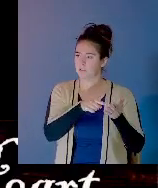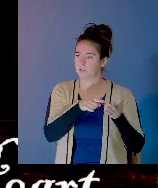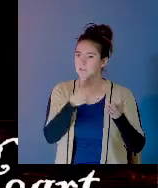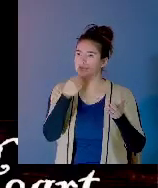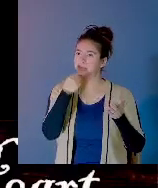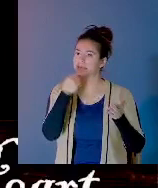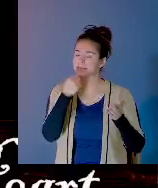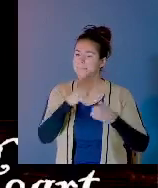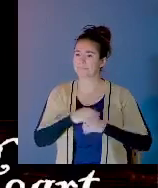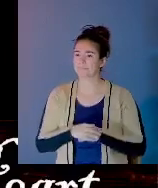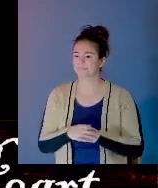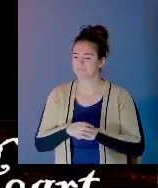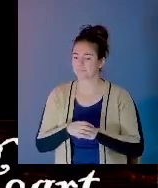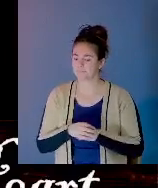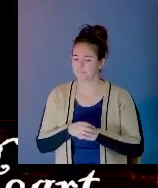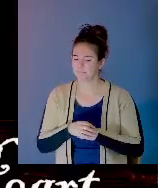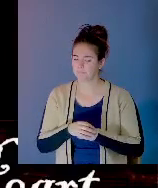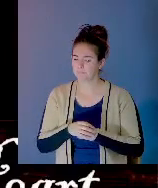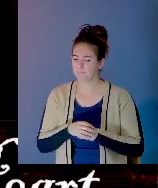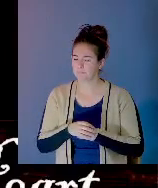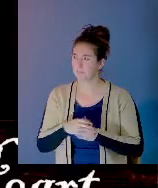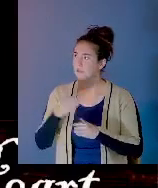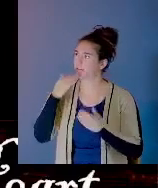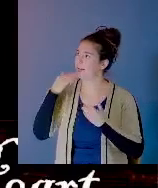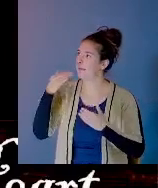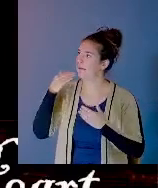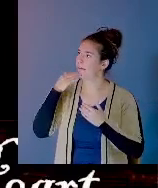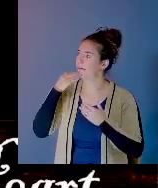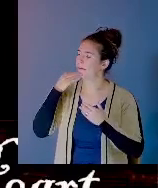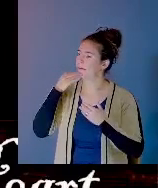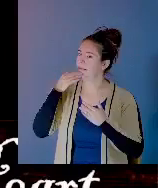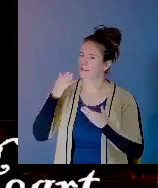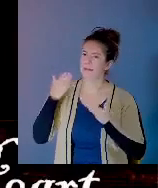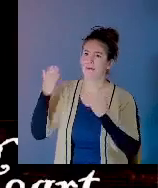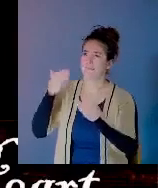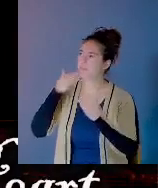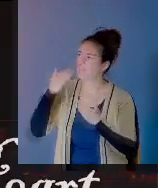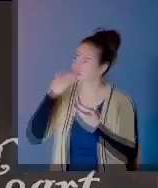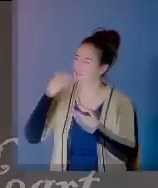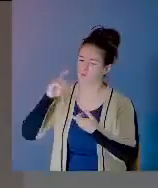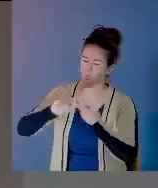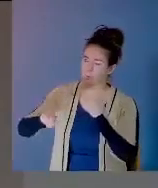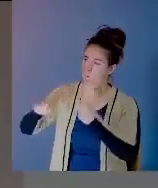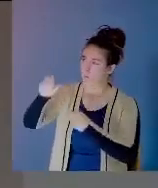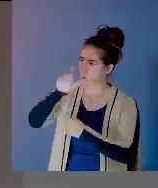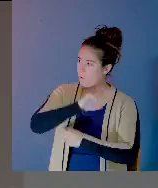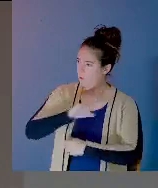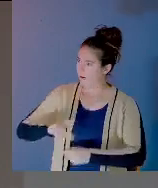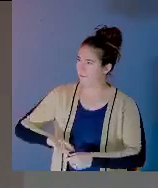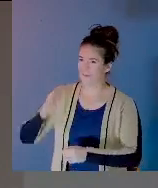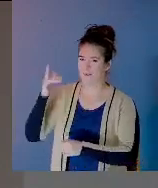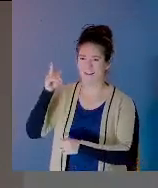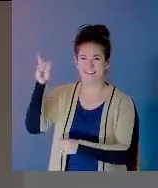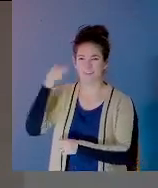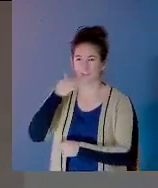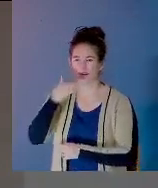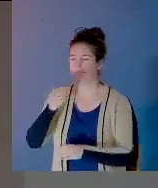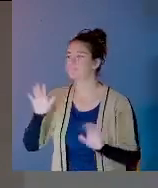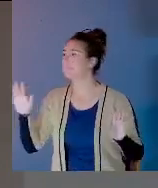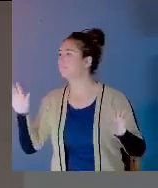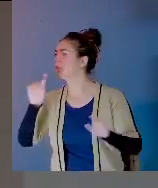thanks unto the Lord, for he is good." How many of you believe that, man? I